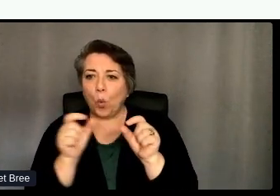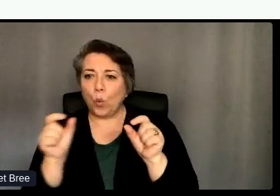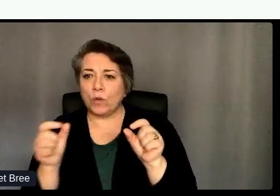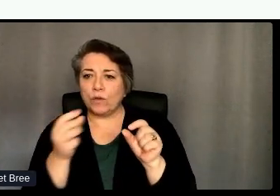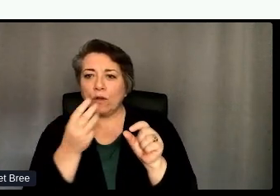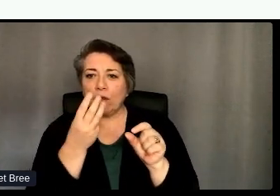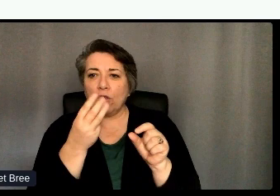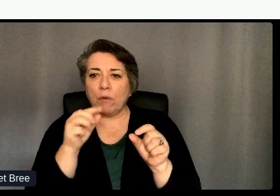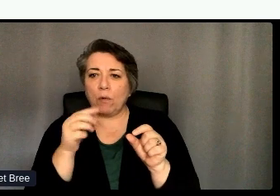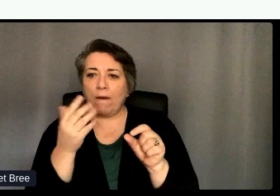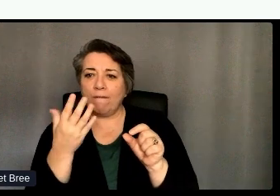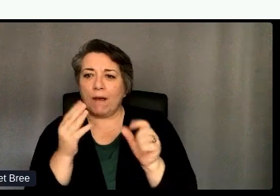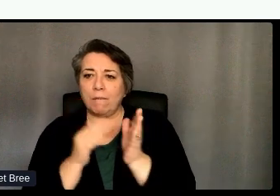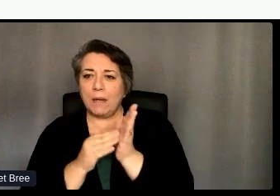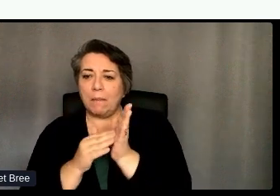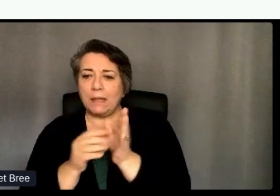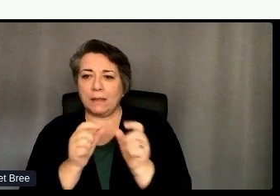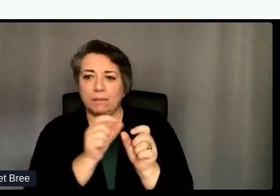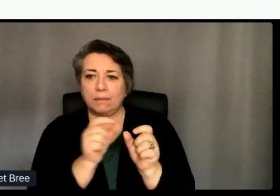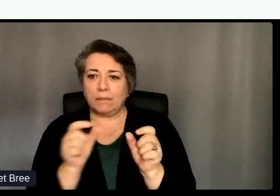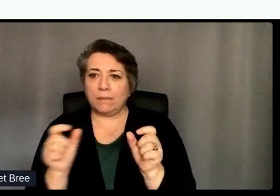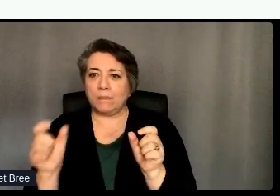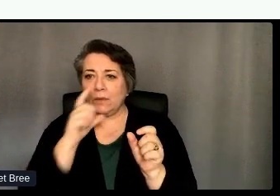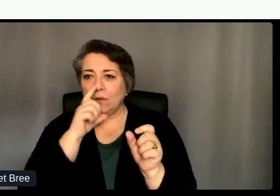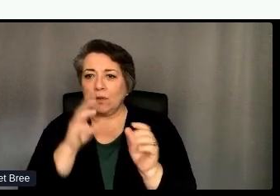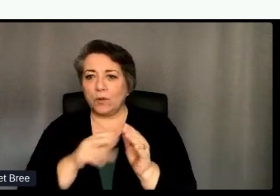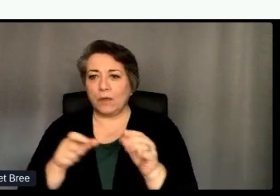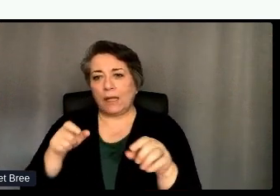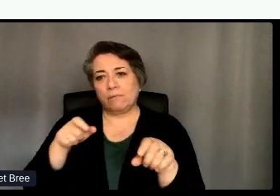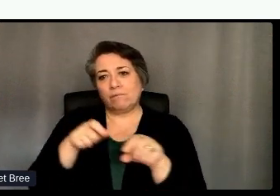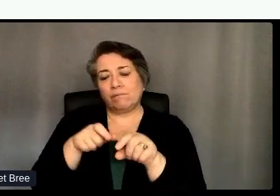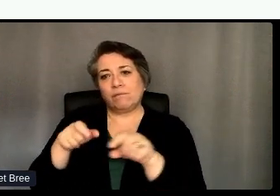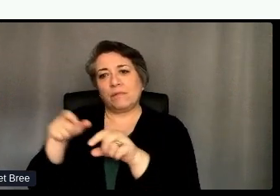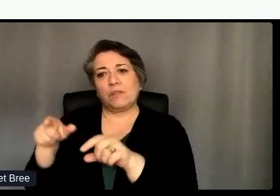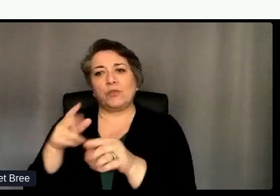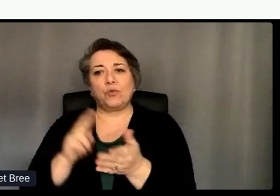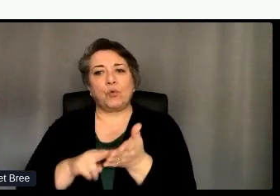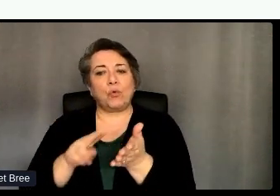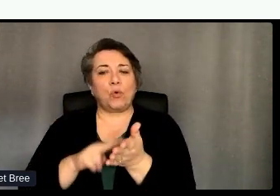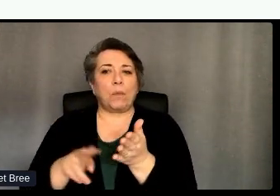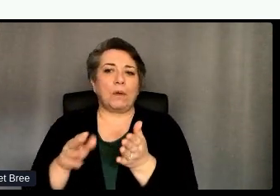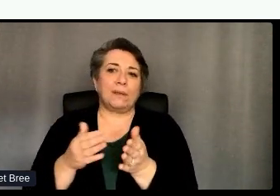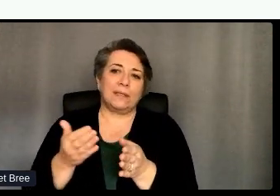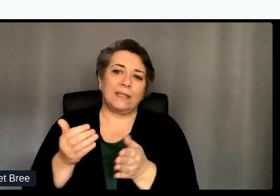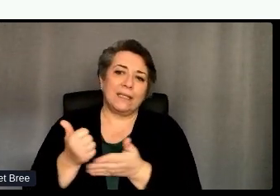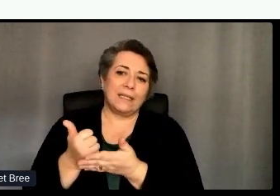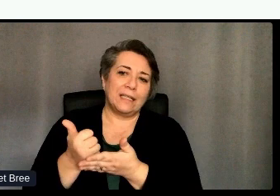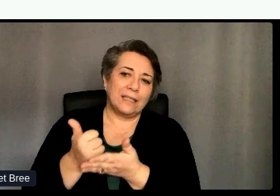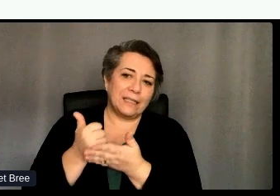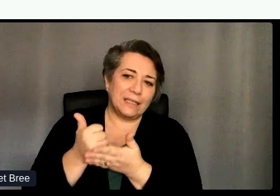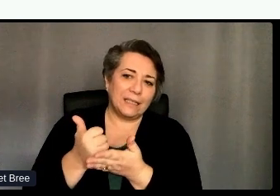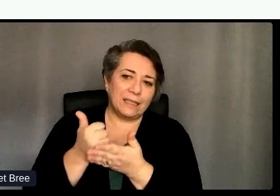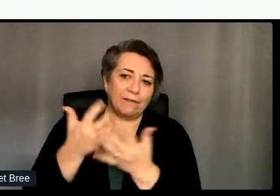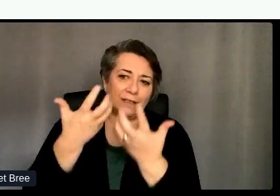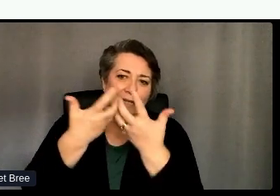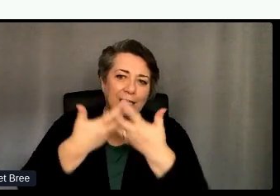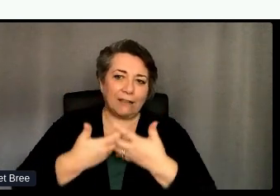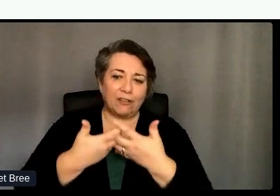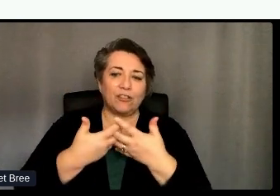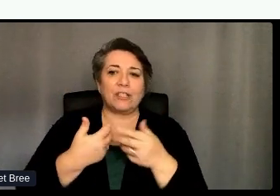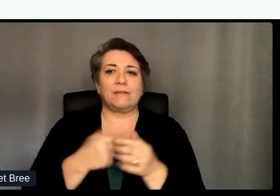which it's possible to connect to your current assistive technology, such as third-party digital buttons and switches.